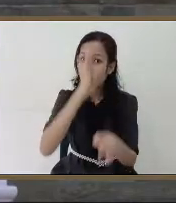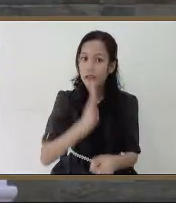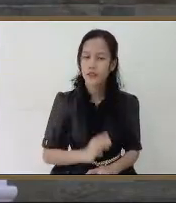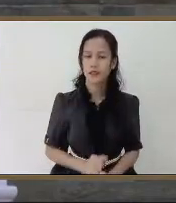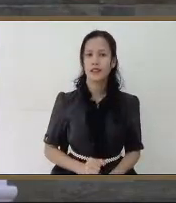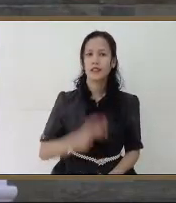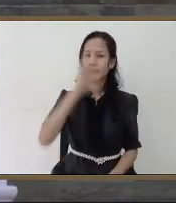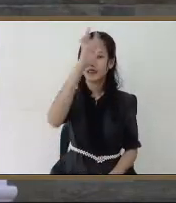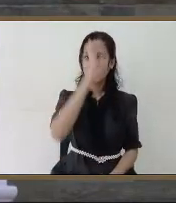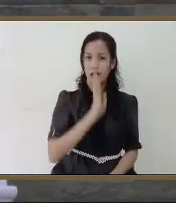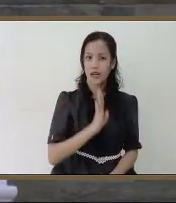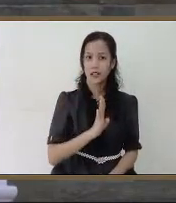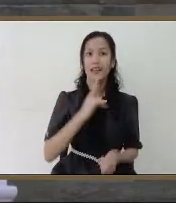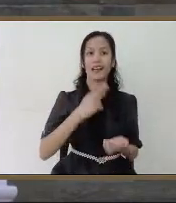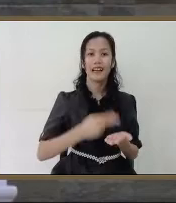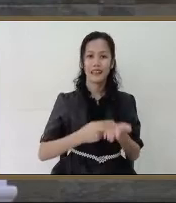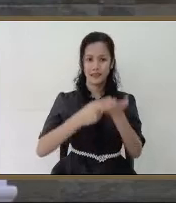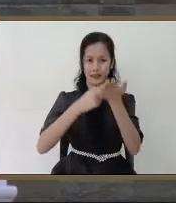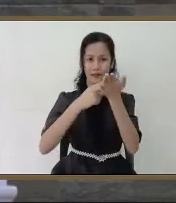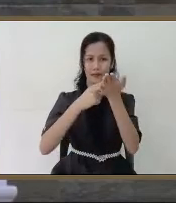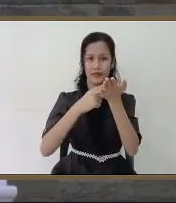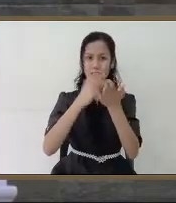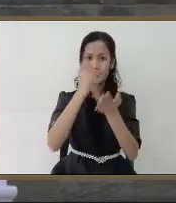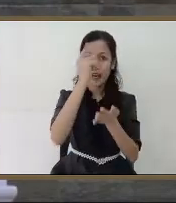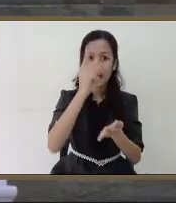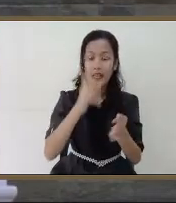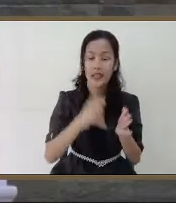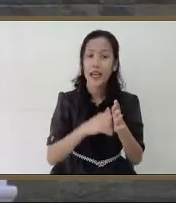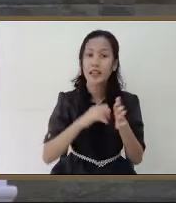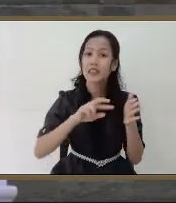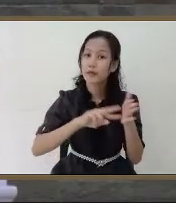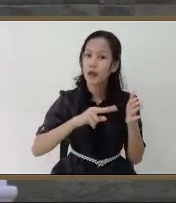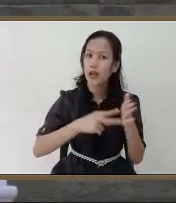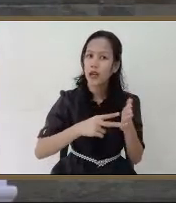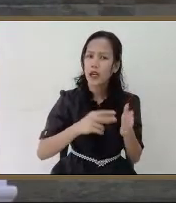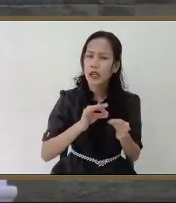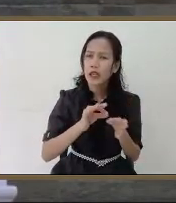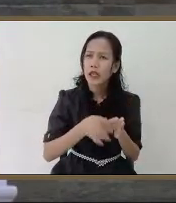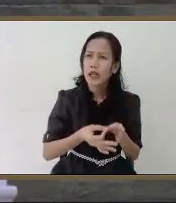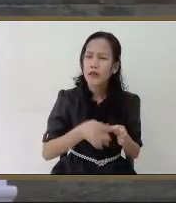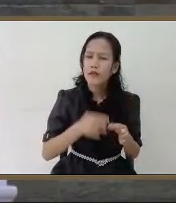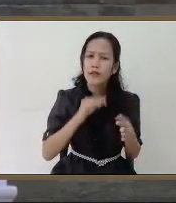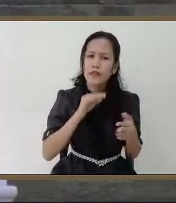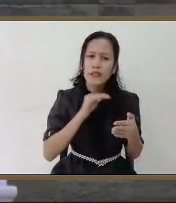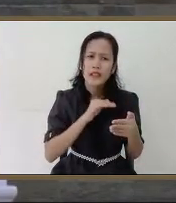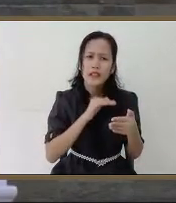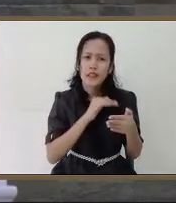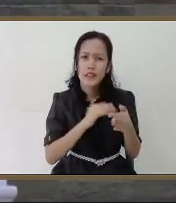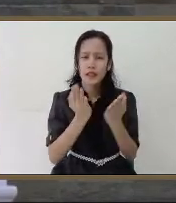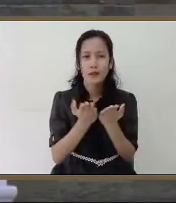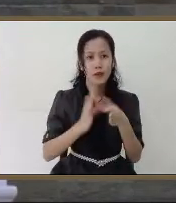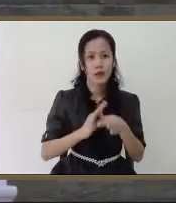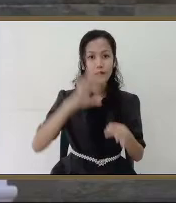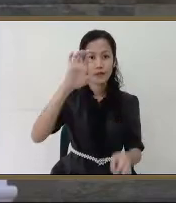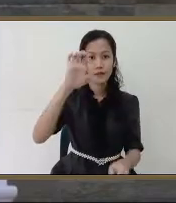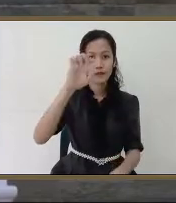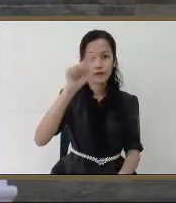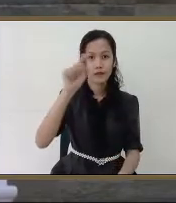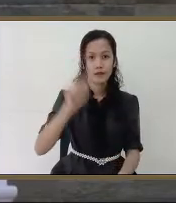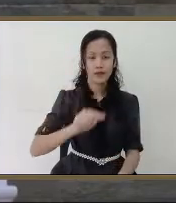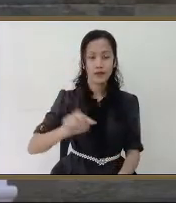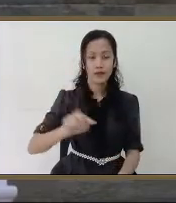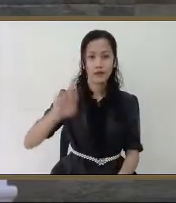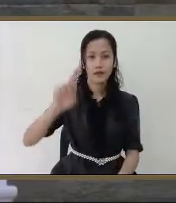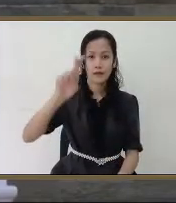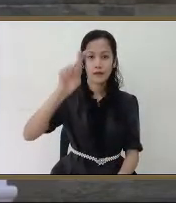Actually, kung titingnan niyo po ang book of Ezra, sa book of Ezra po, yung pangalan po ni